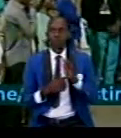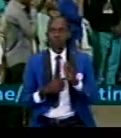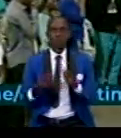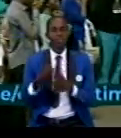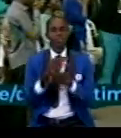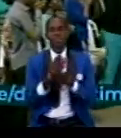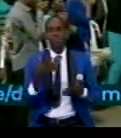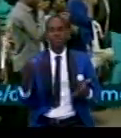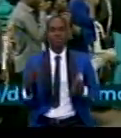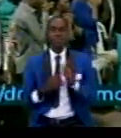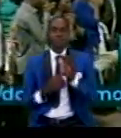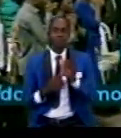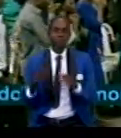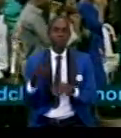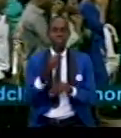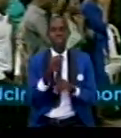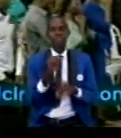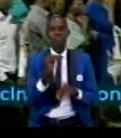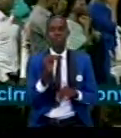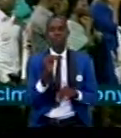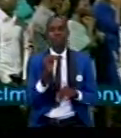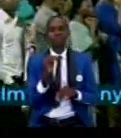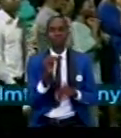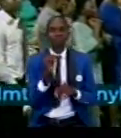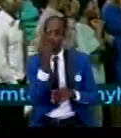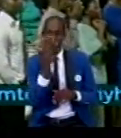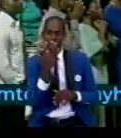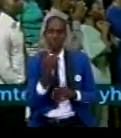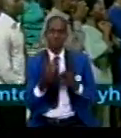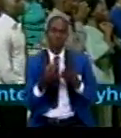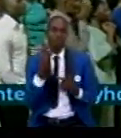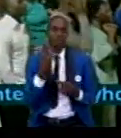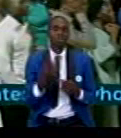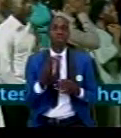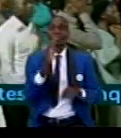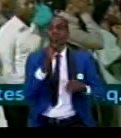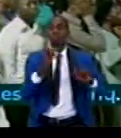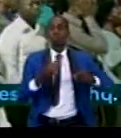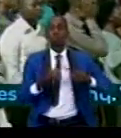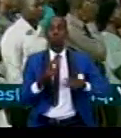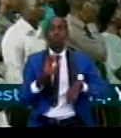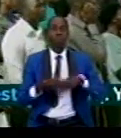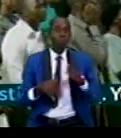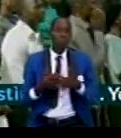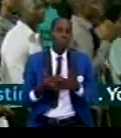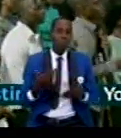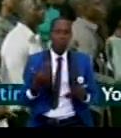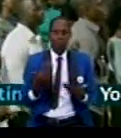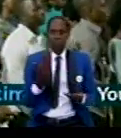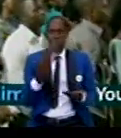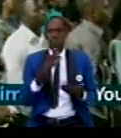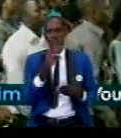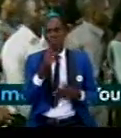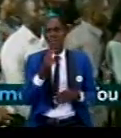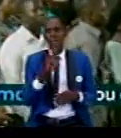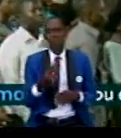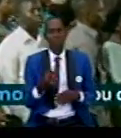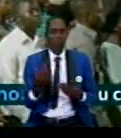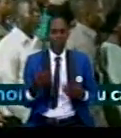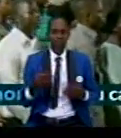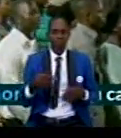you couldn't walk before, either you are paralyzed or your joints are